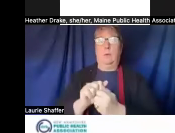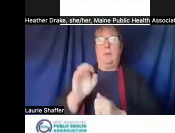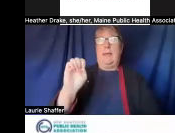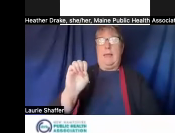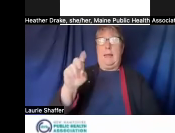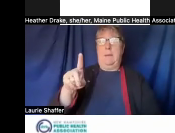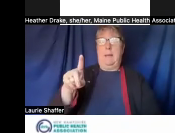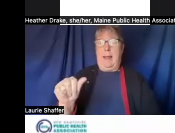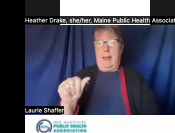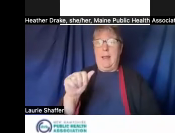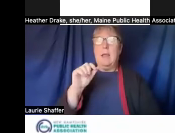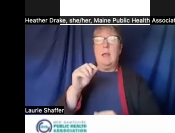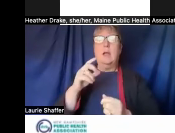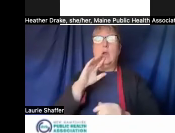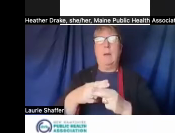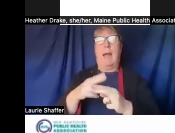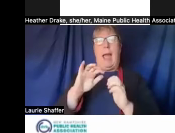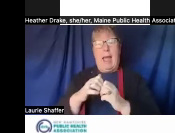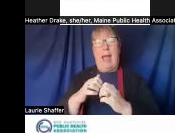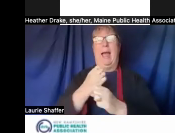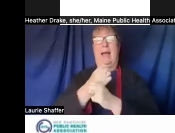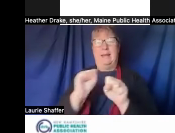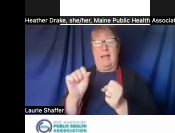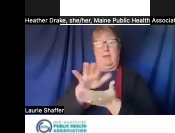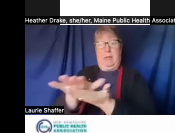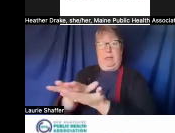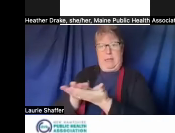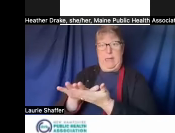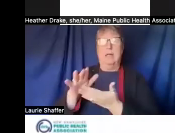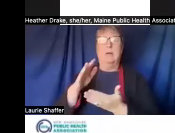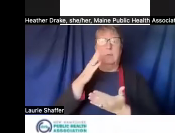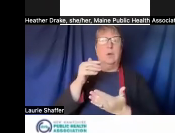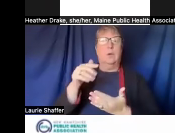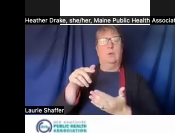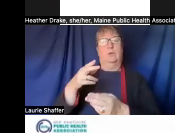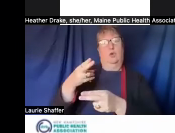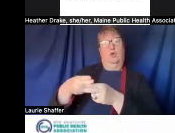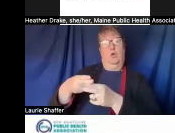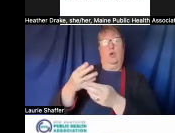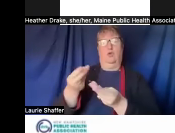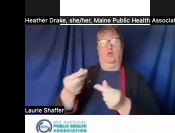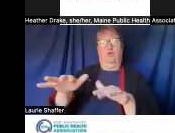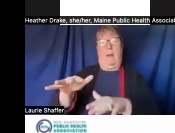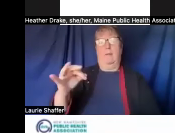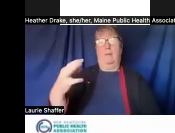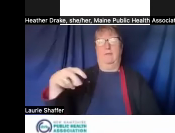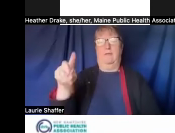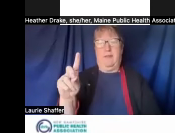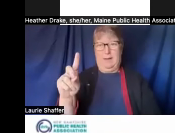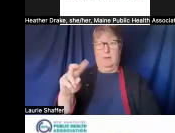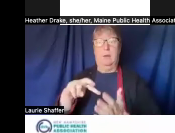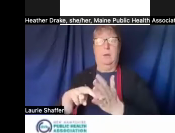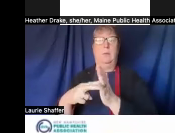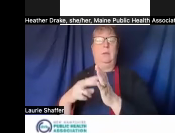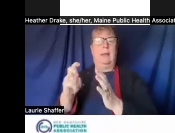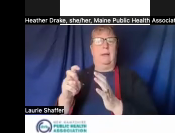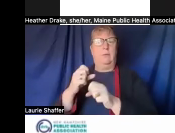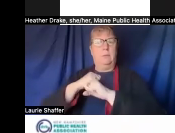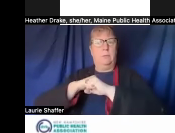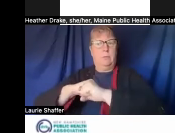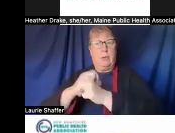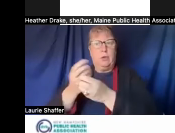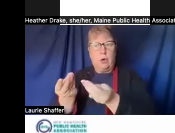cleanup procedures that need to happen because this was in fact identified as a brownfield. So a really good overview of not only the work of the health officer, but who